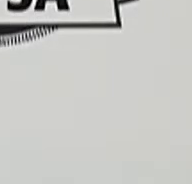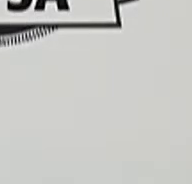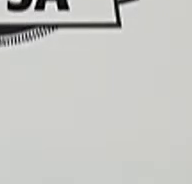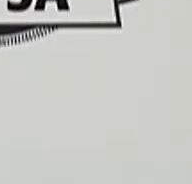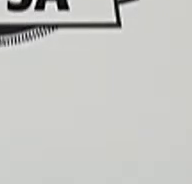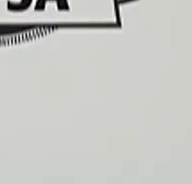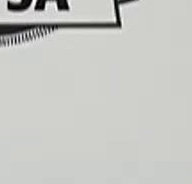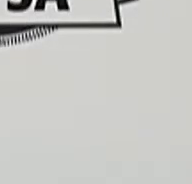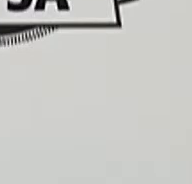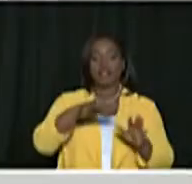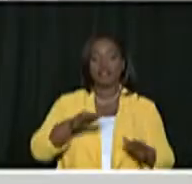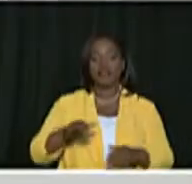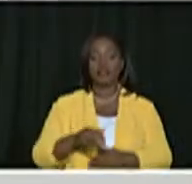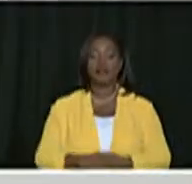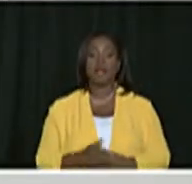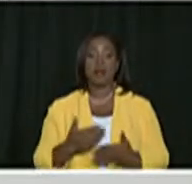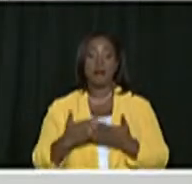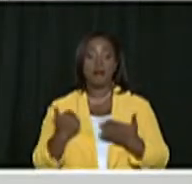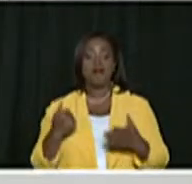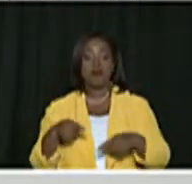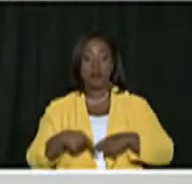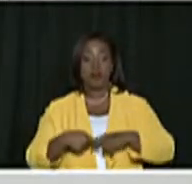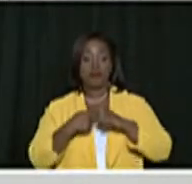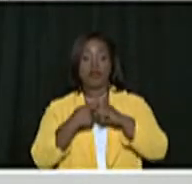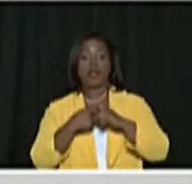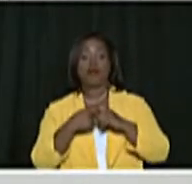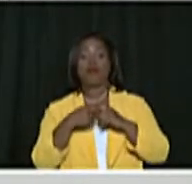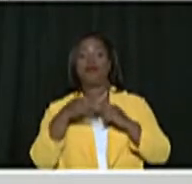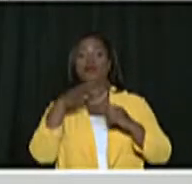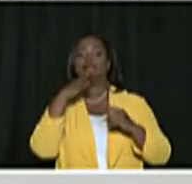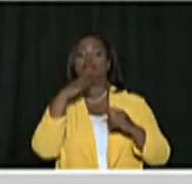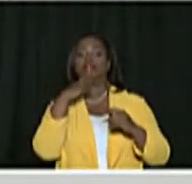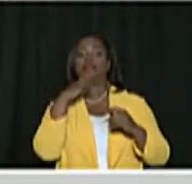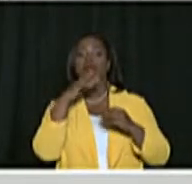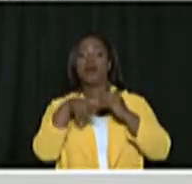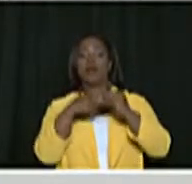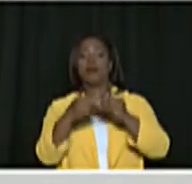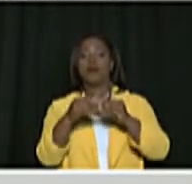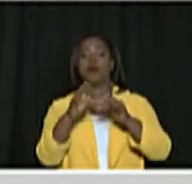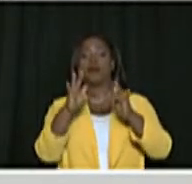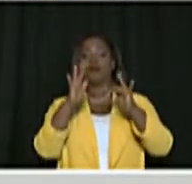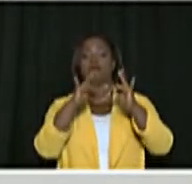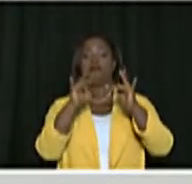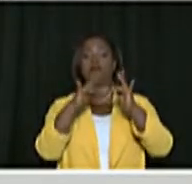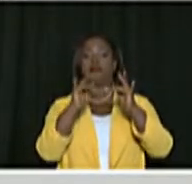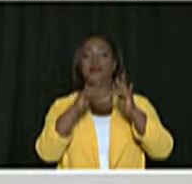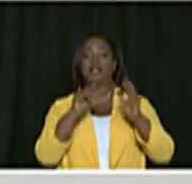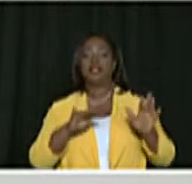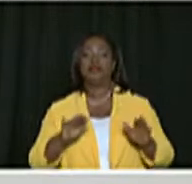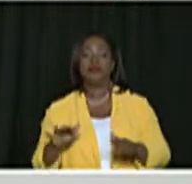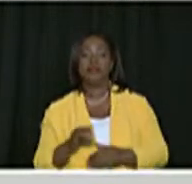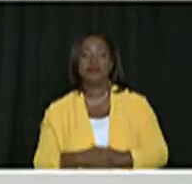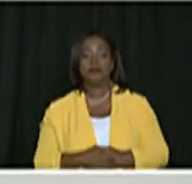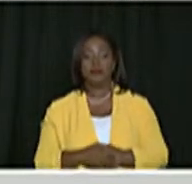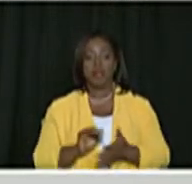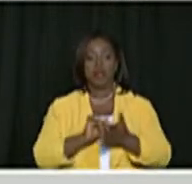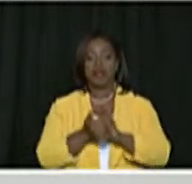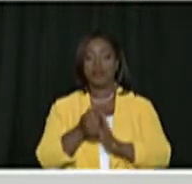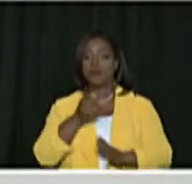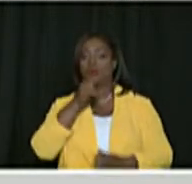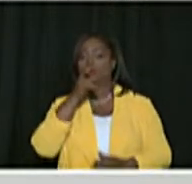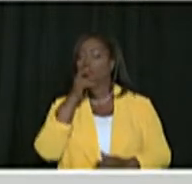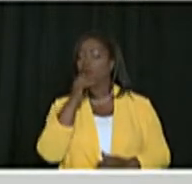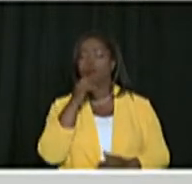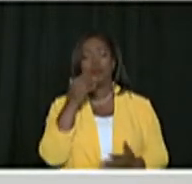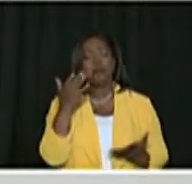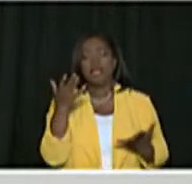we scratched the surface of the issue of missing children, including those who, for one reason or another, might choose to